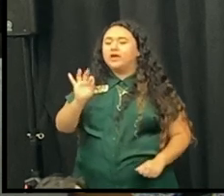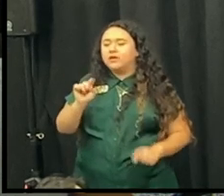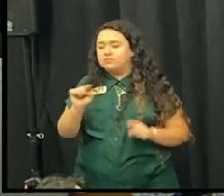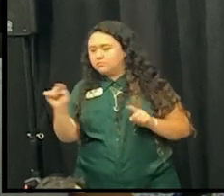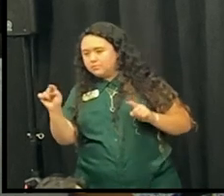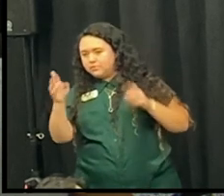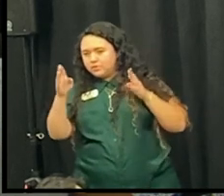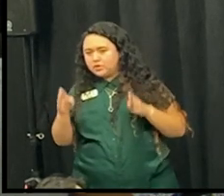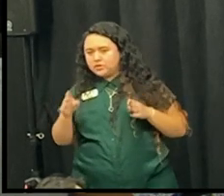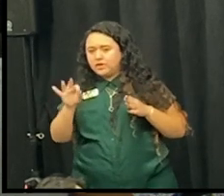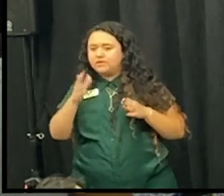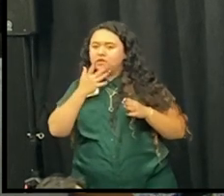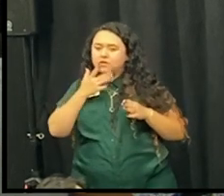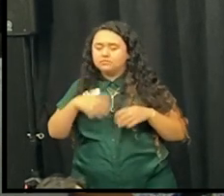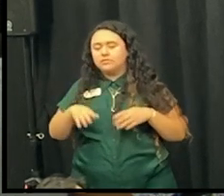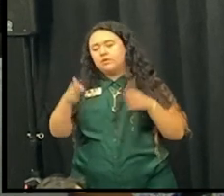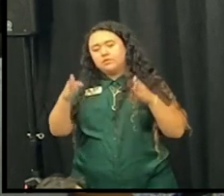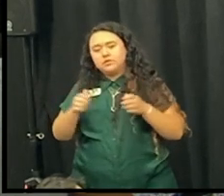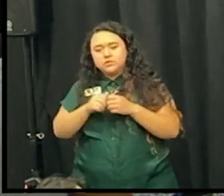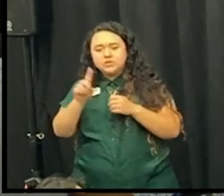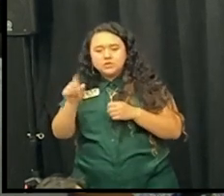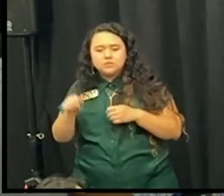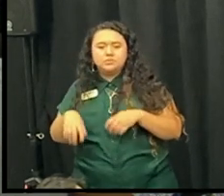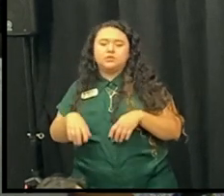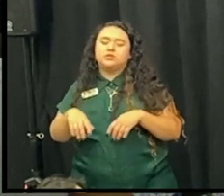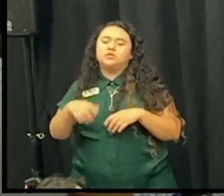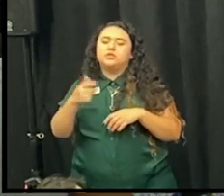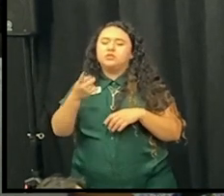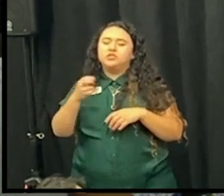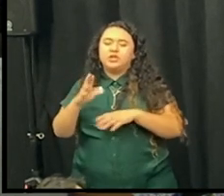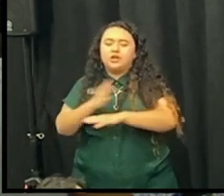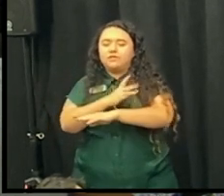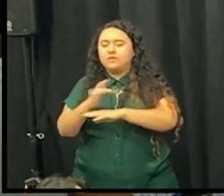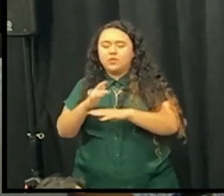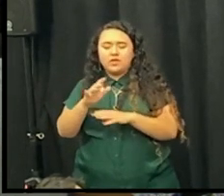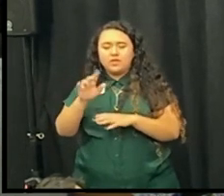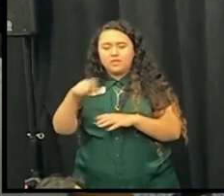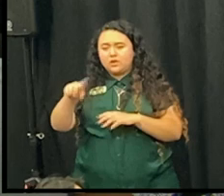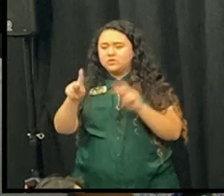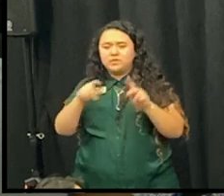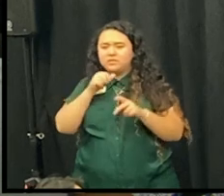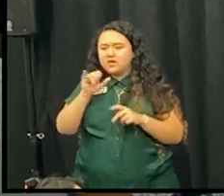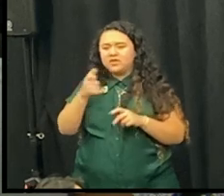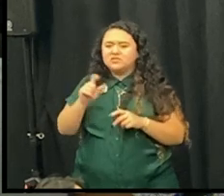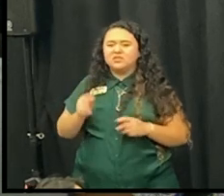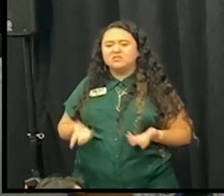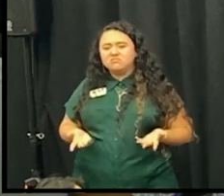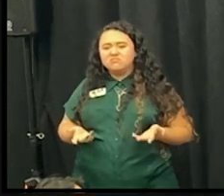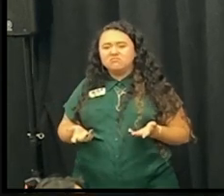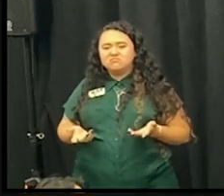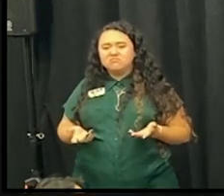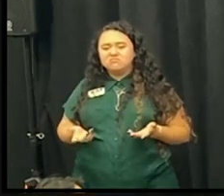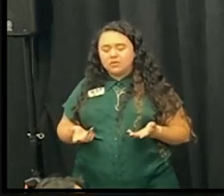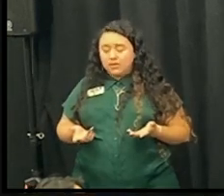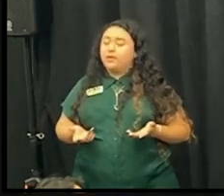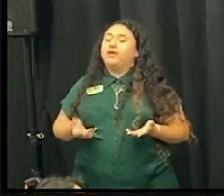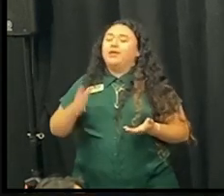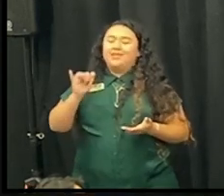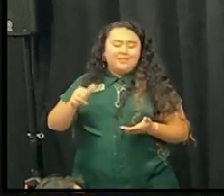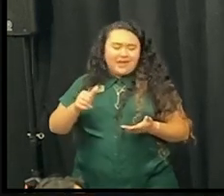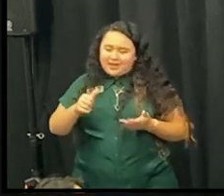blank person of color, person with disability, gender fluid, whatever. But those people just don't exist. They don't, and it's